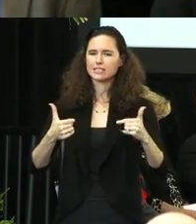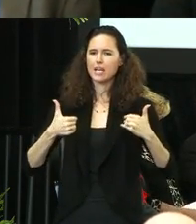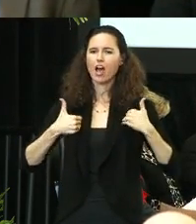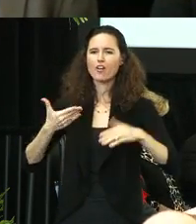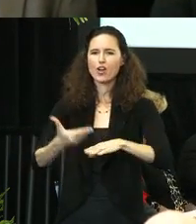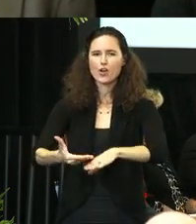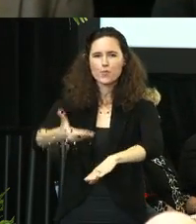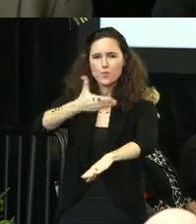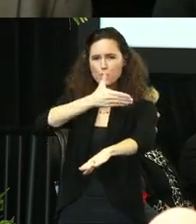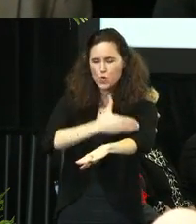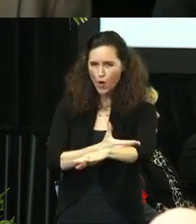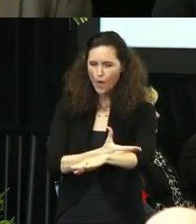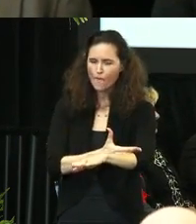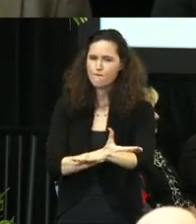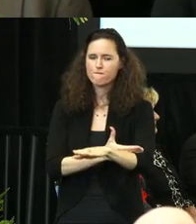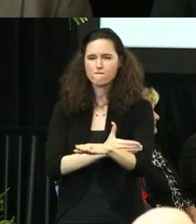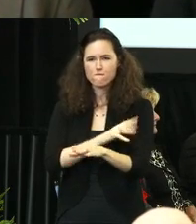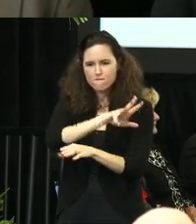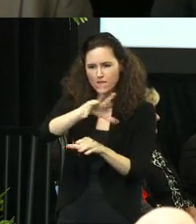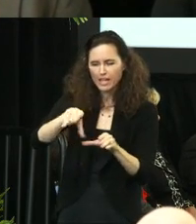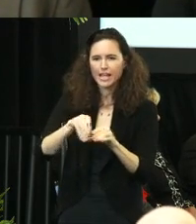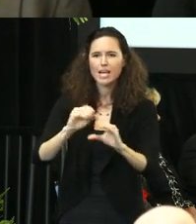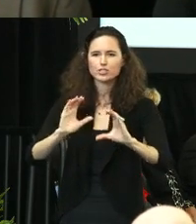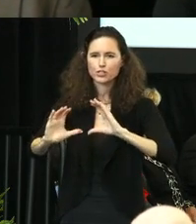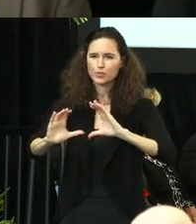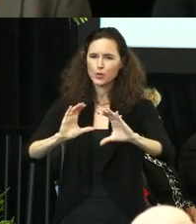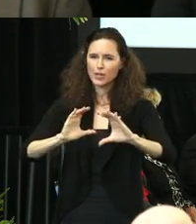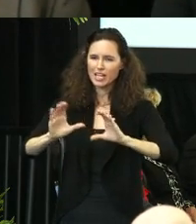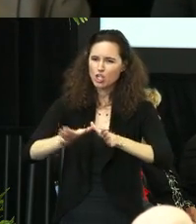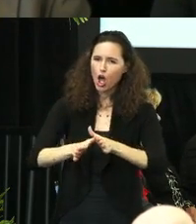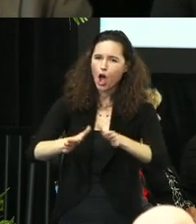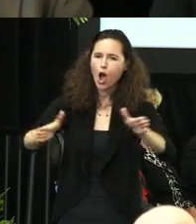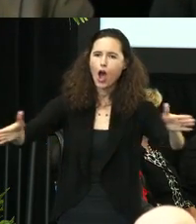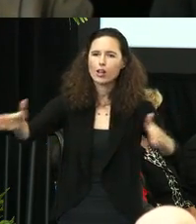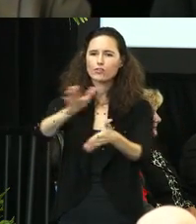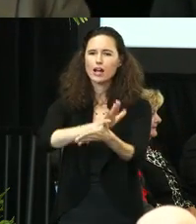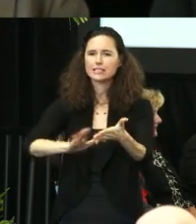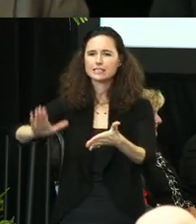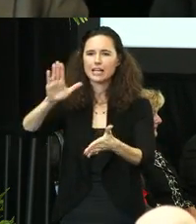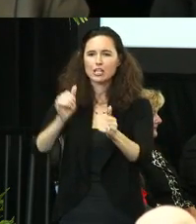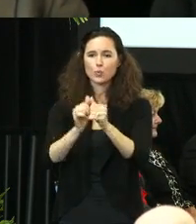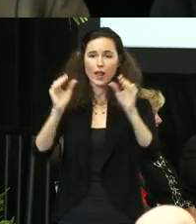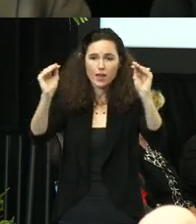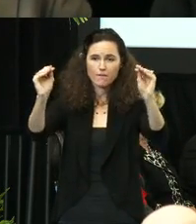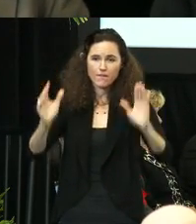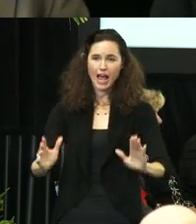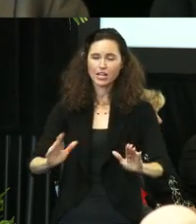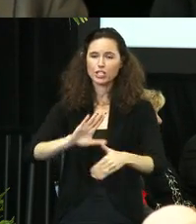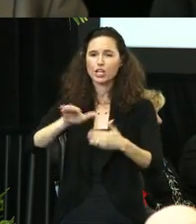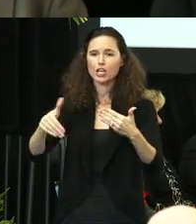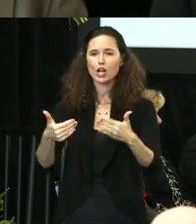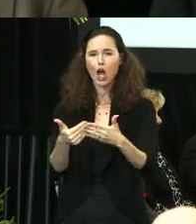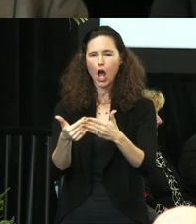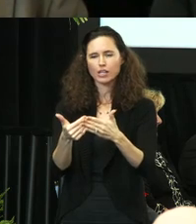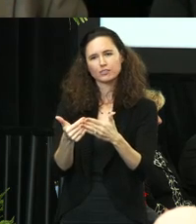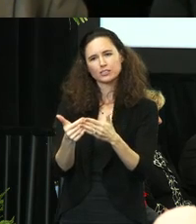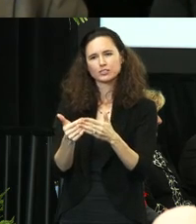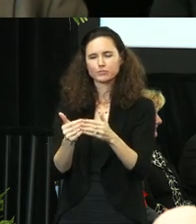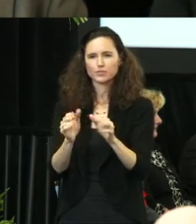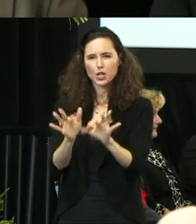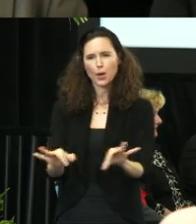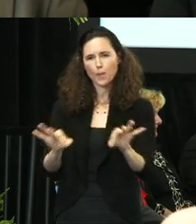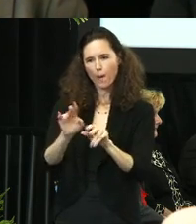improved, intentional, and engaged communication across the college with our faculty and all of the stakeholders in the